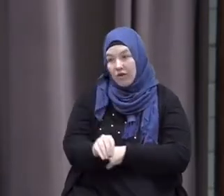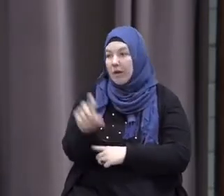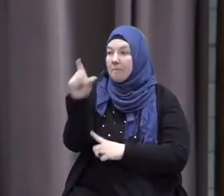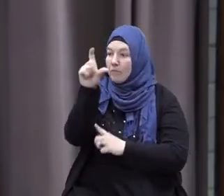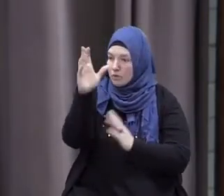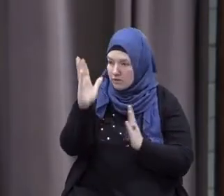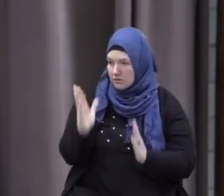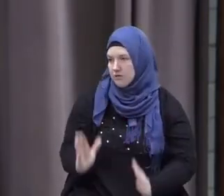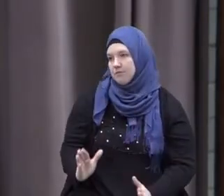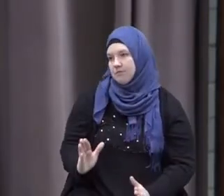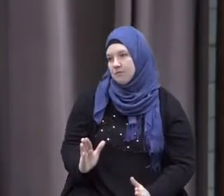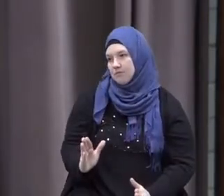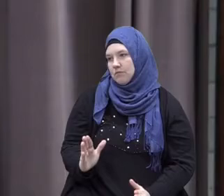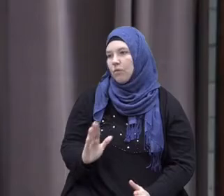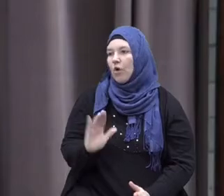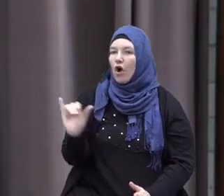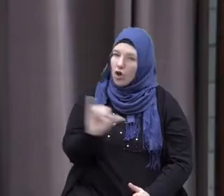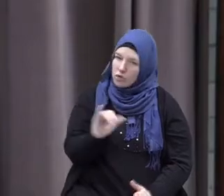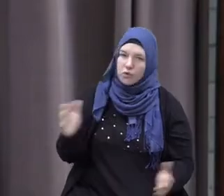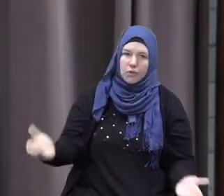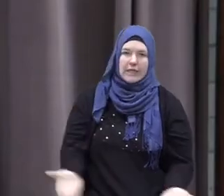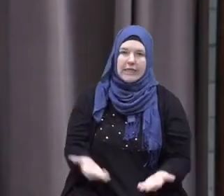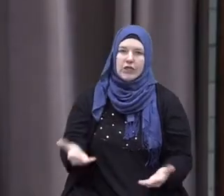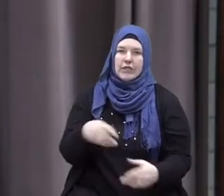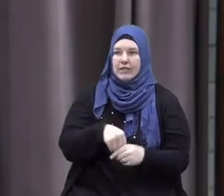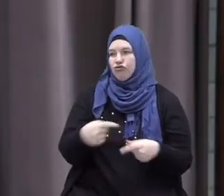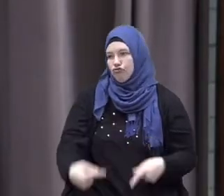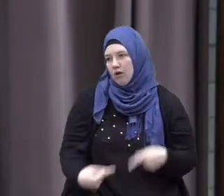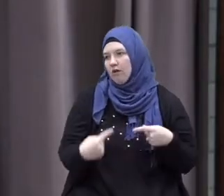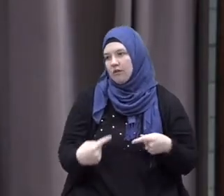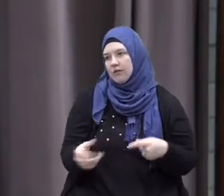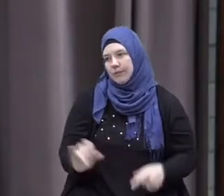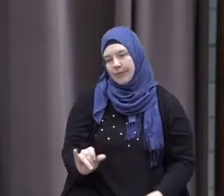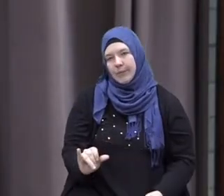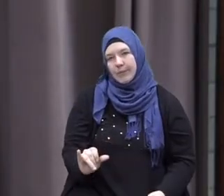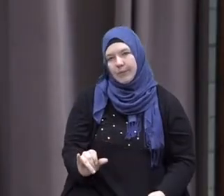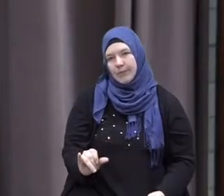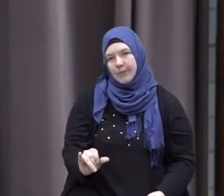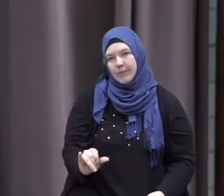Muslims were at the core and the heart of that struggle.